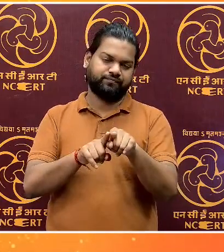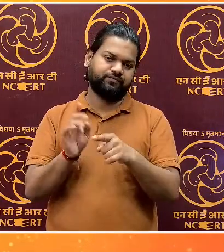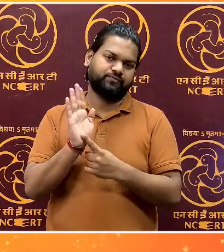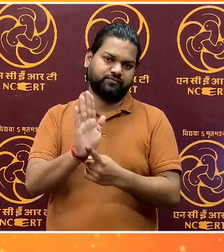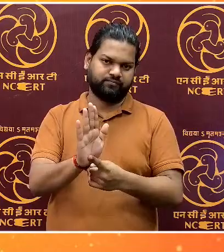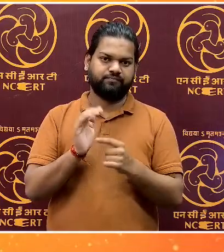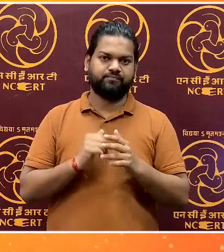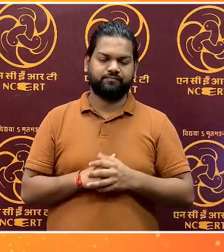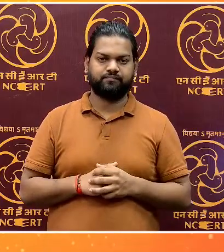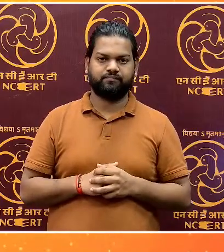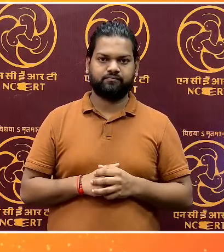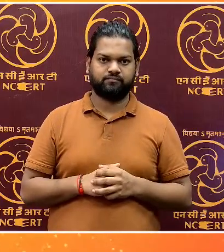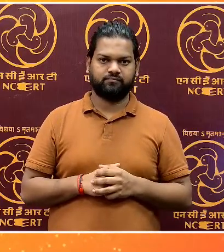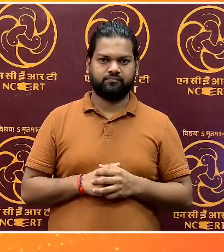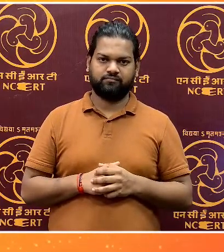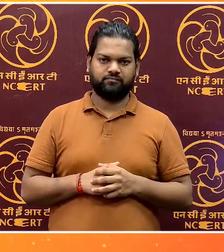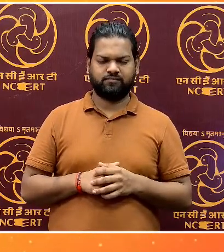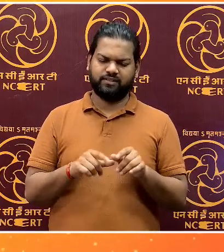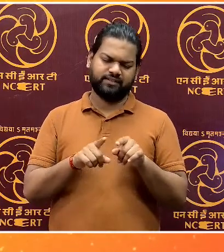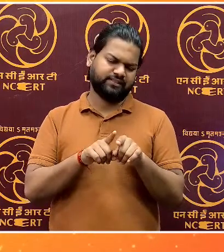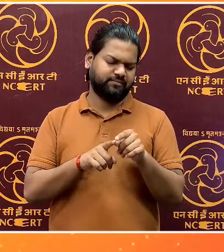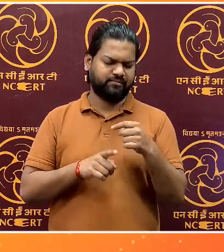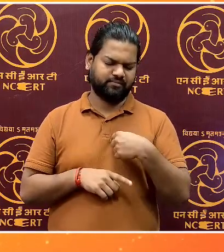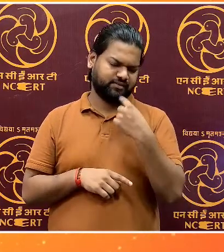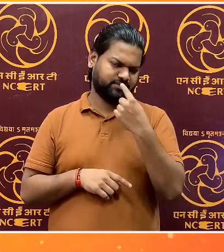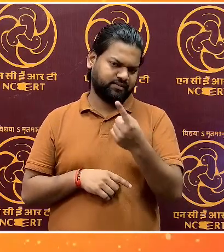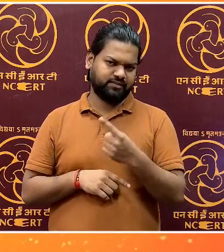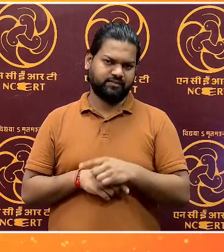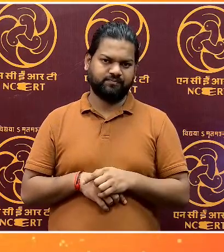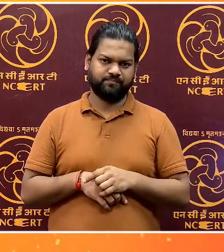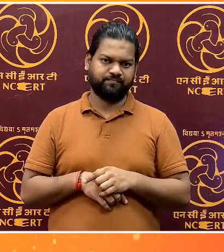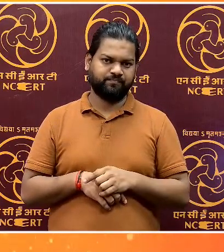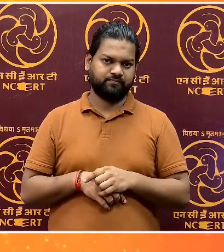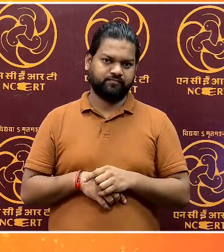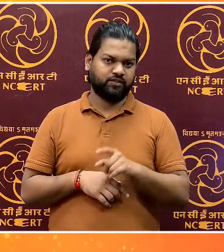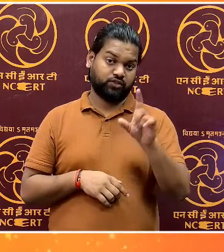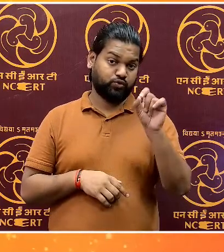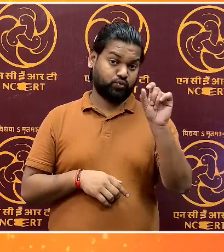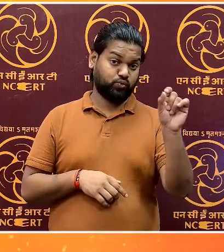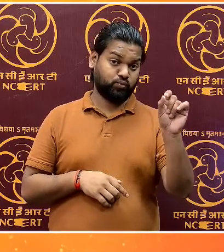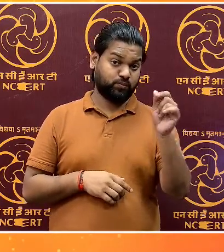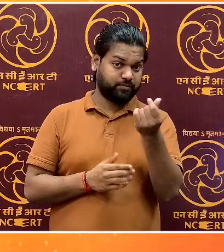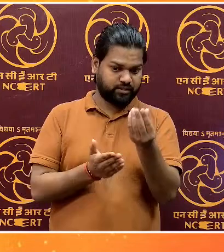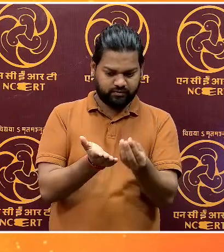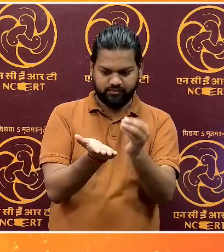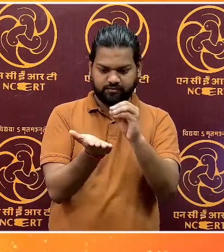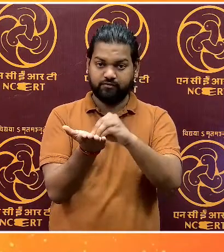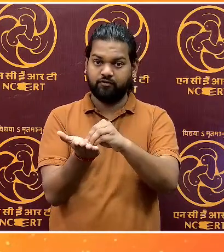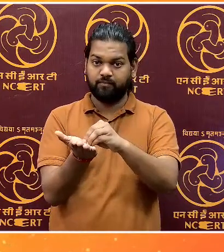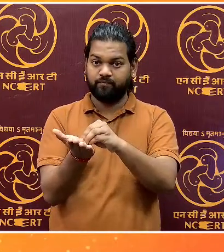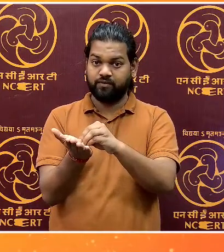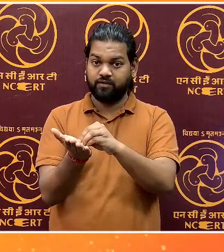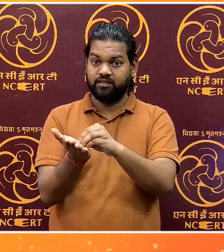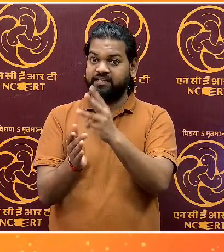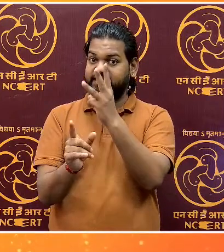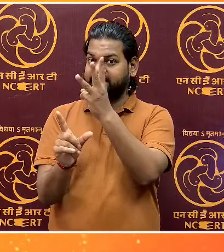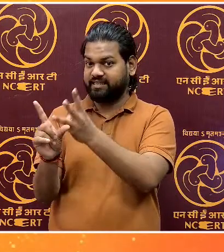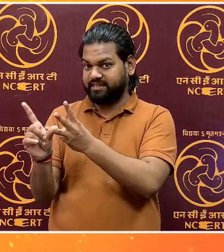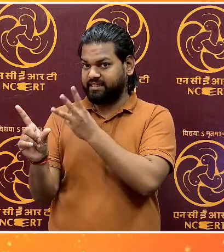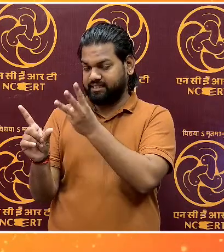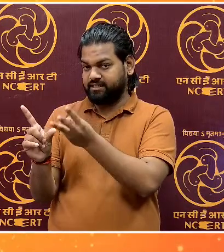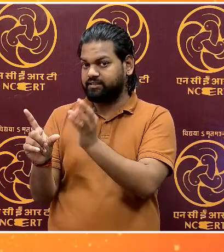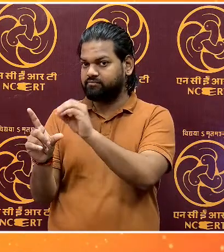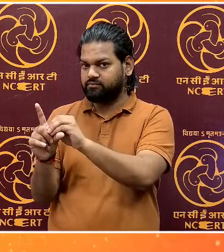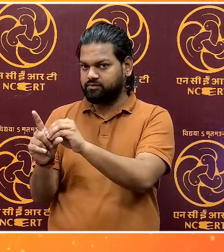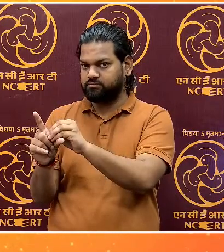similar type of example. If I am saying that I am investing rupees 100 for a time period of 3 years